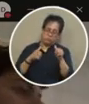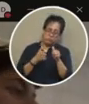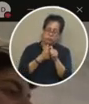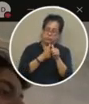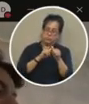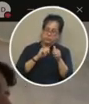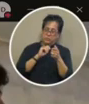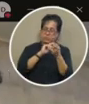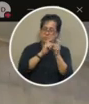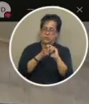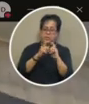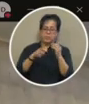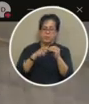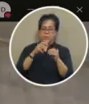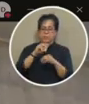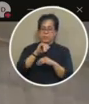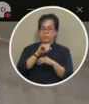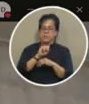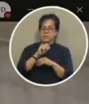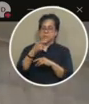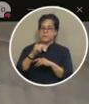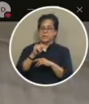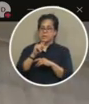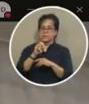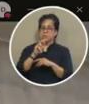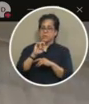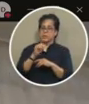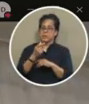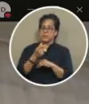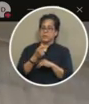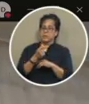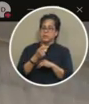terms of the mass gathering. So we